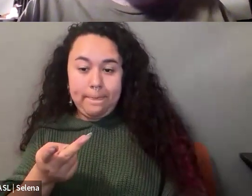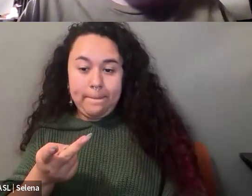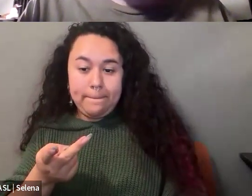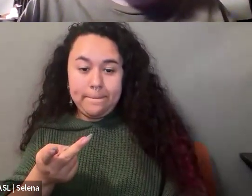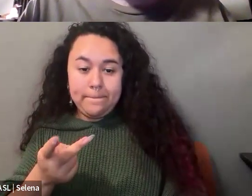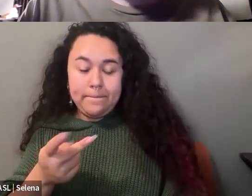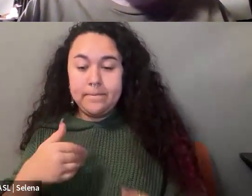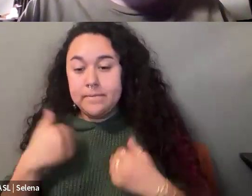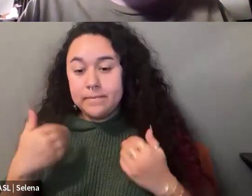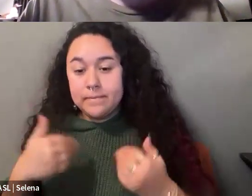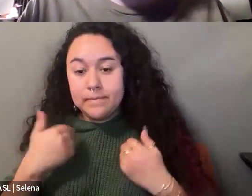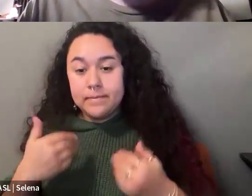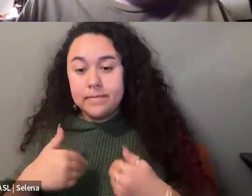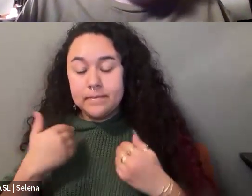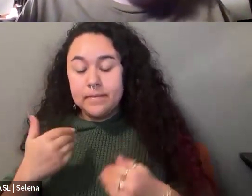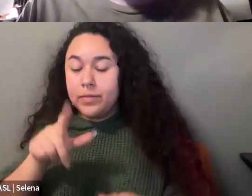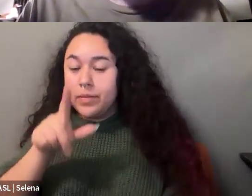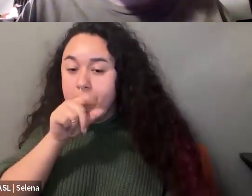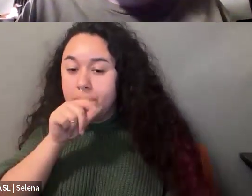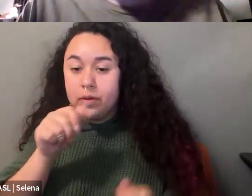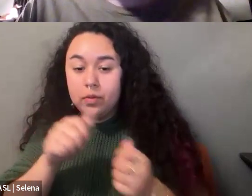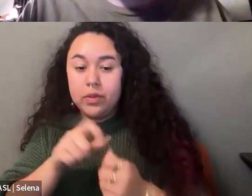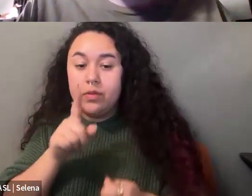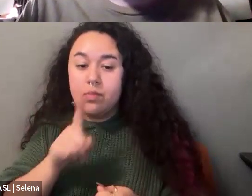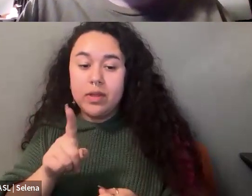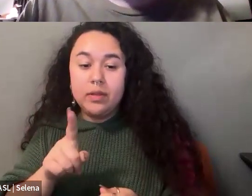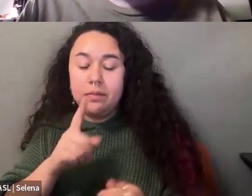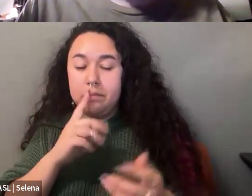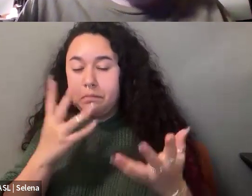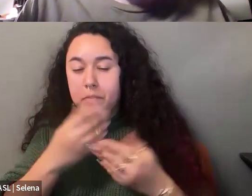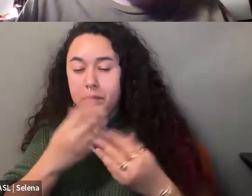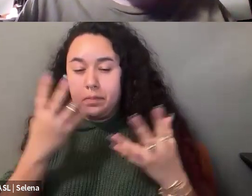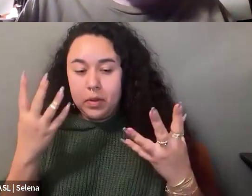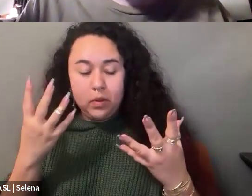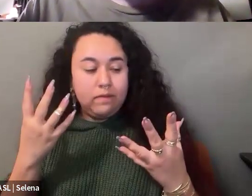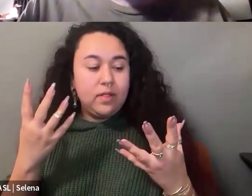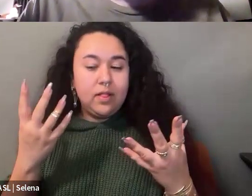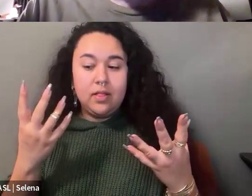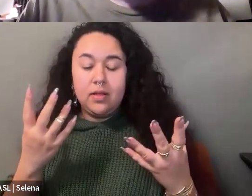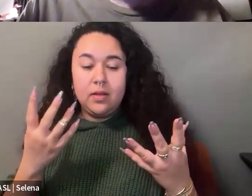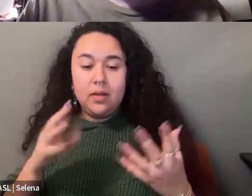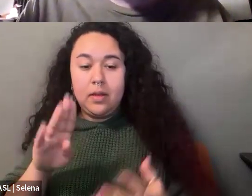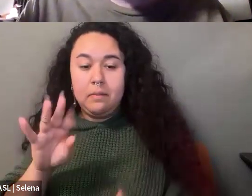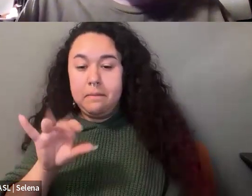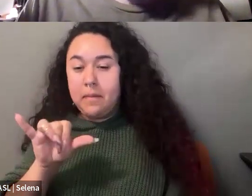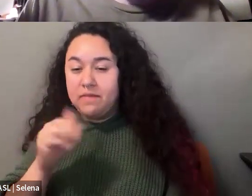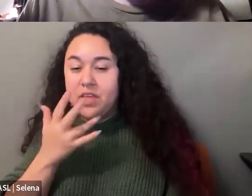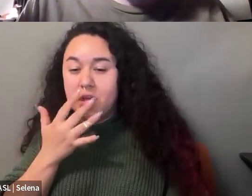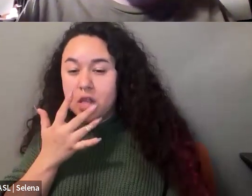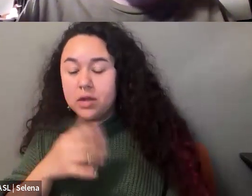a juvenile with that like really quite beautiful buffy